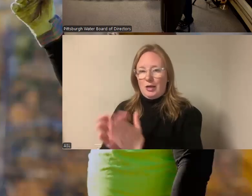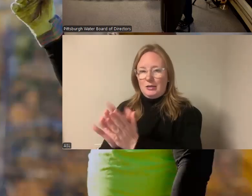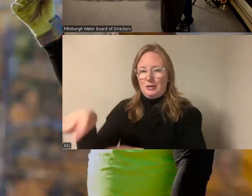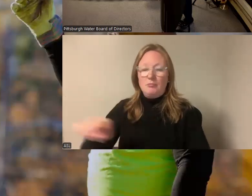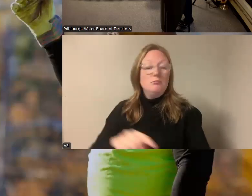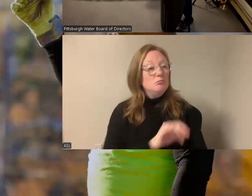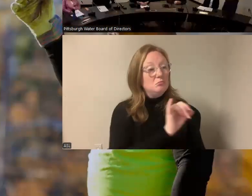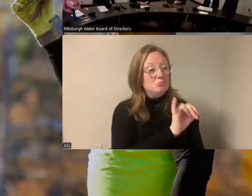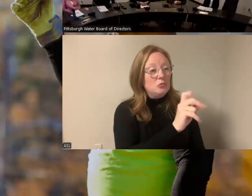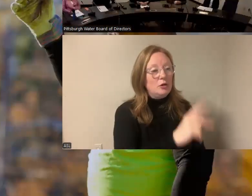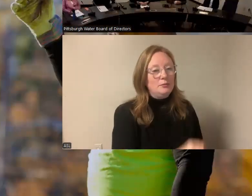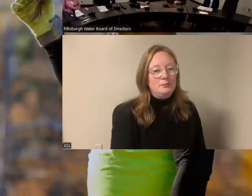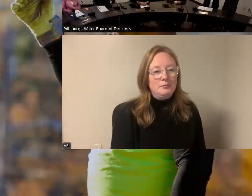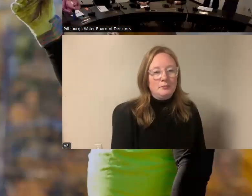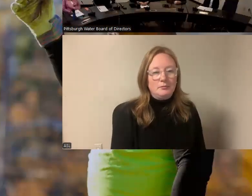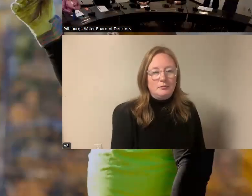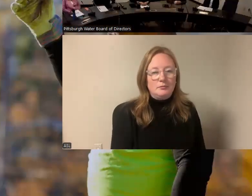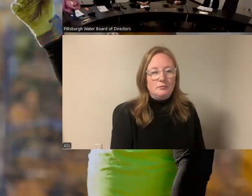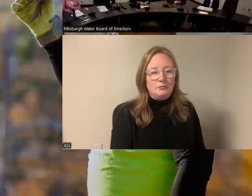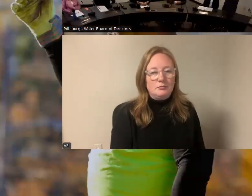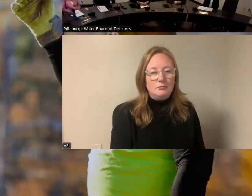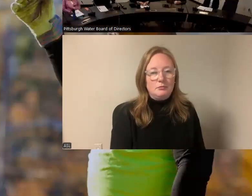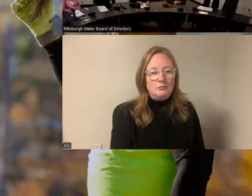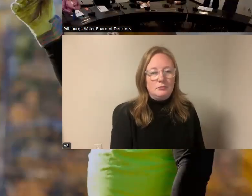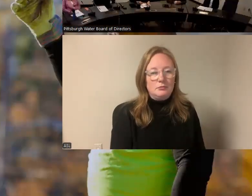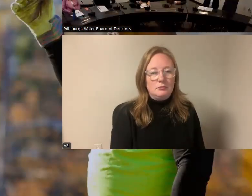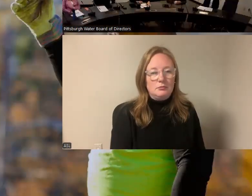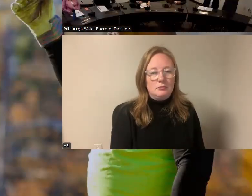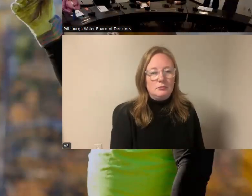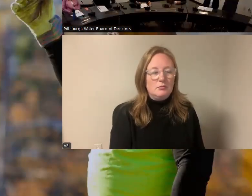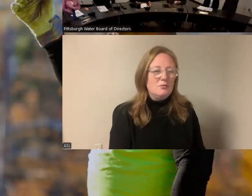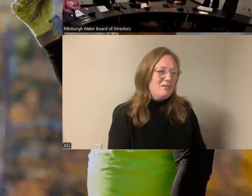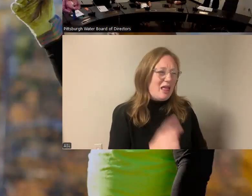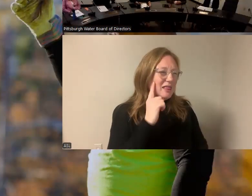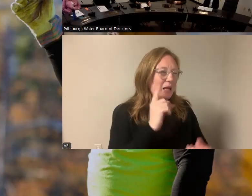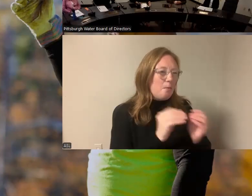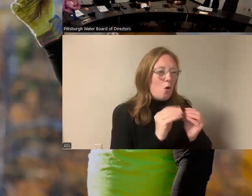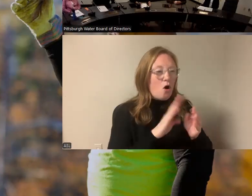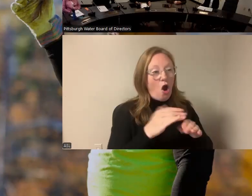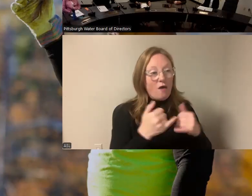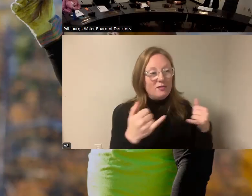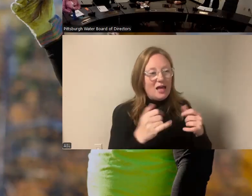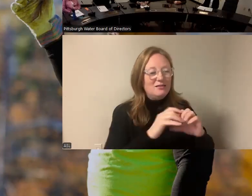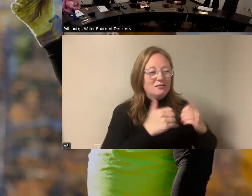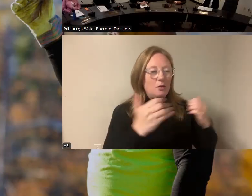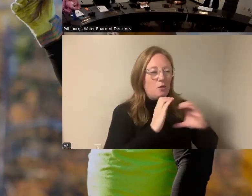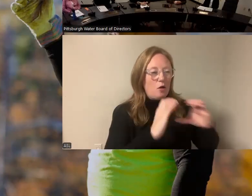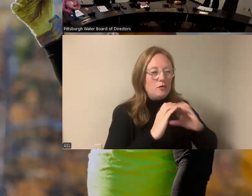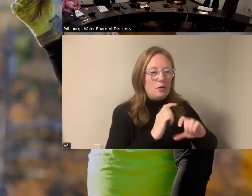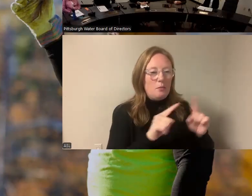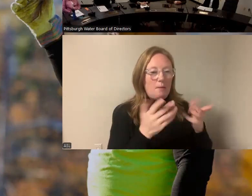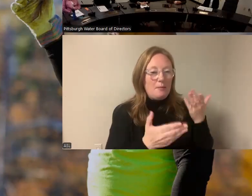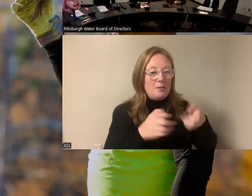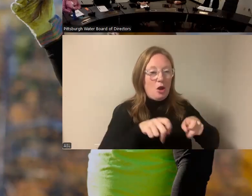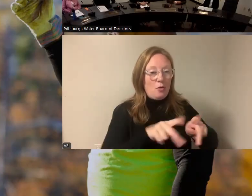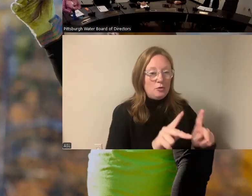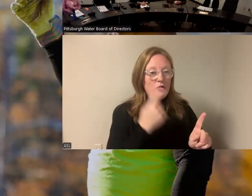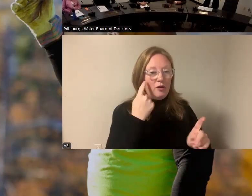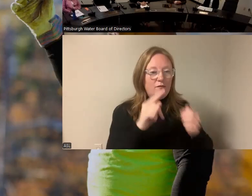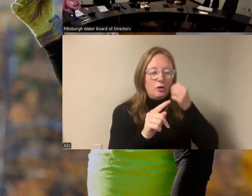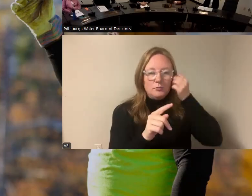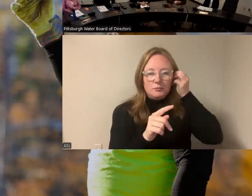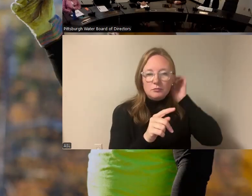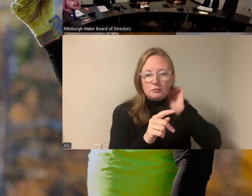Okay. Maybe we can take this offline into a separate conversation, but maybe there's an opportunity for